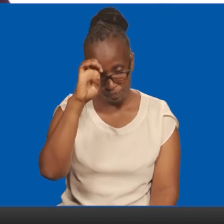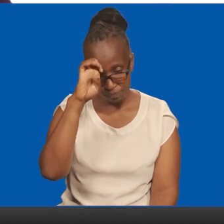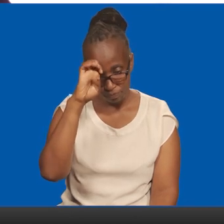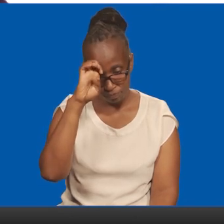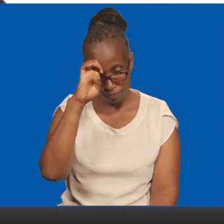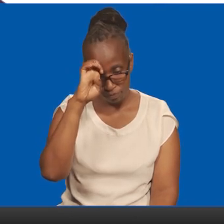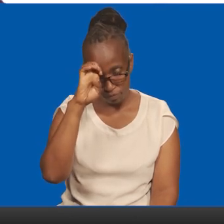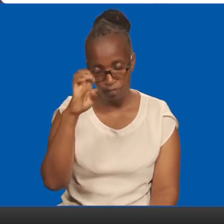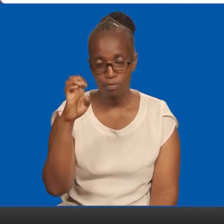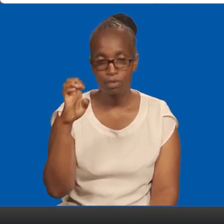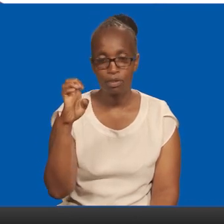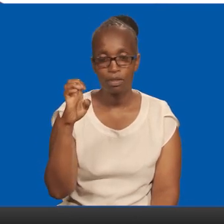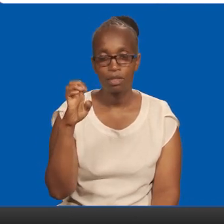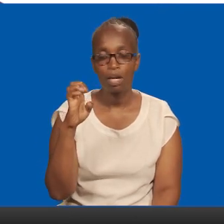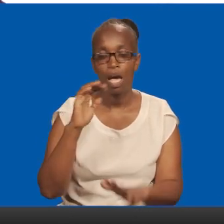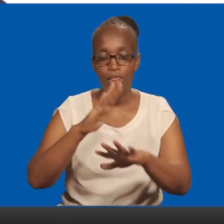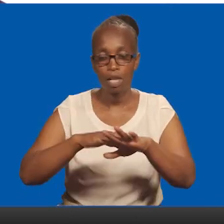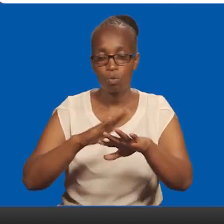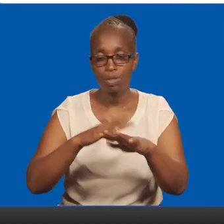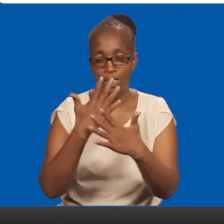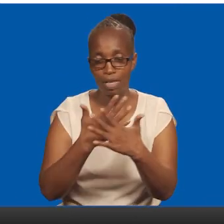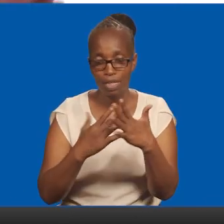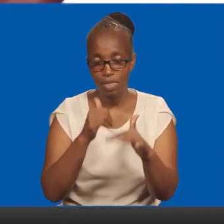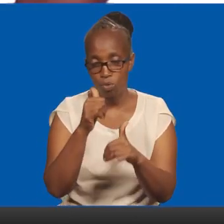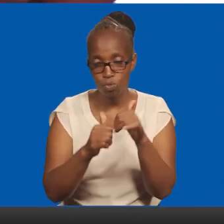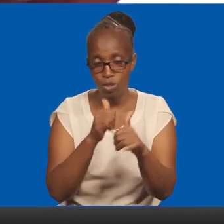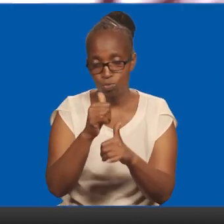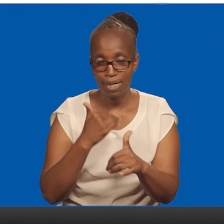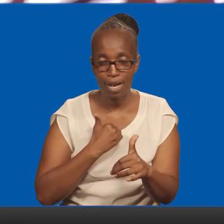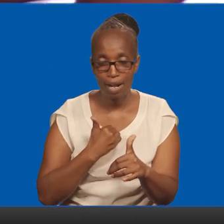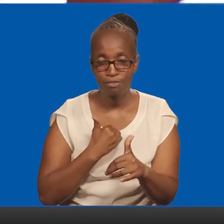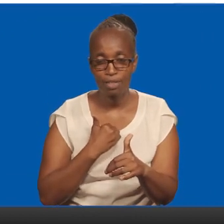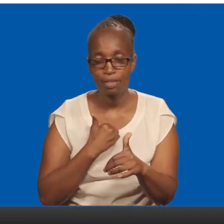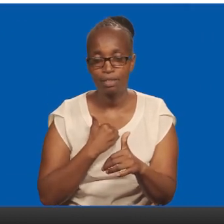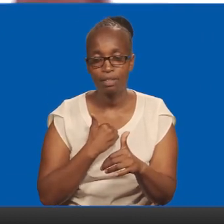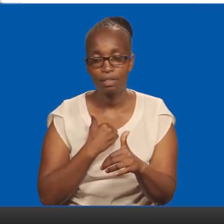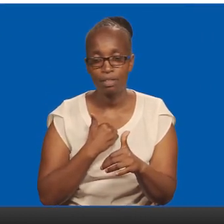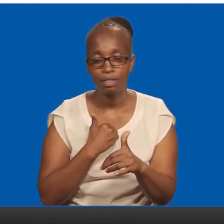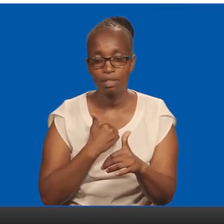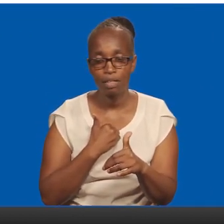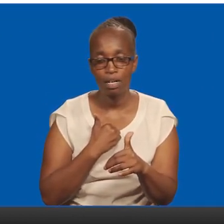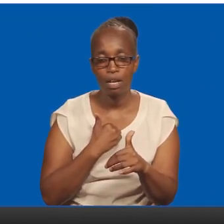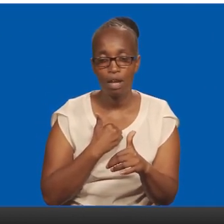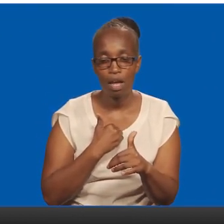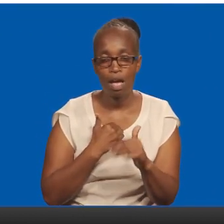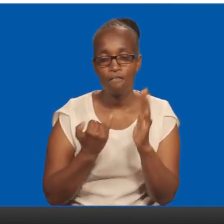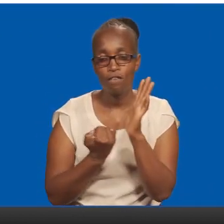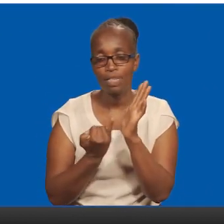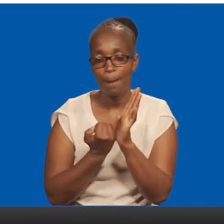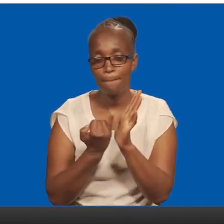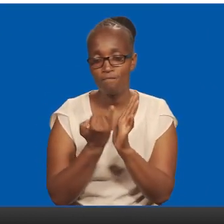Number one, the good thing is that you have a development program for the improvement of farming